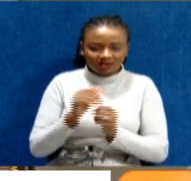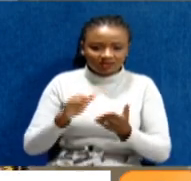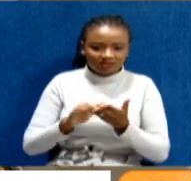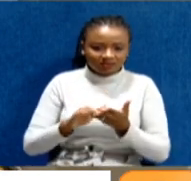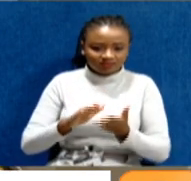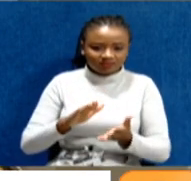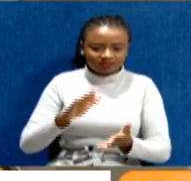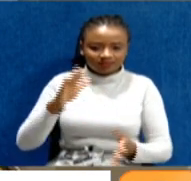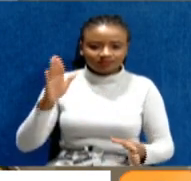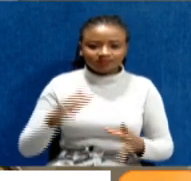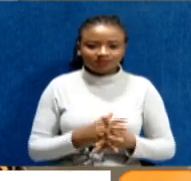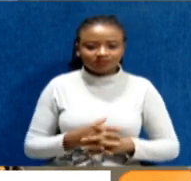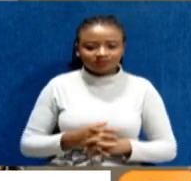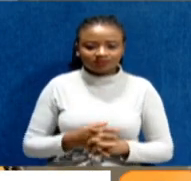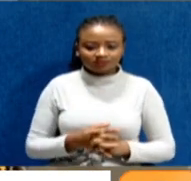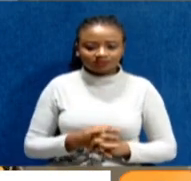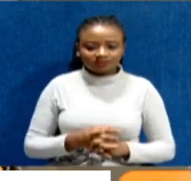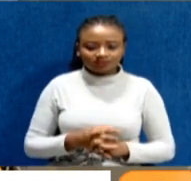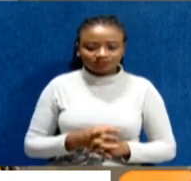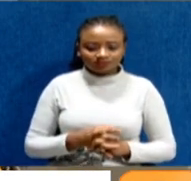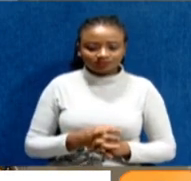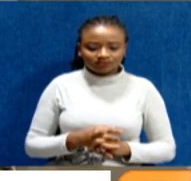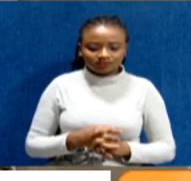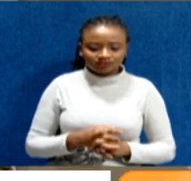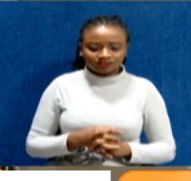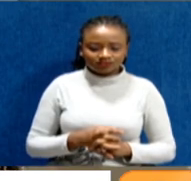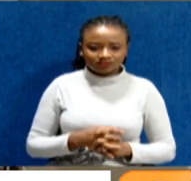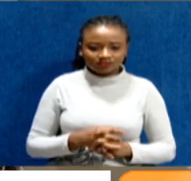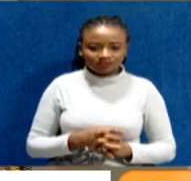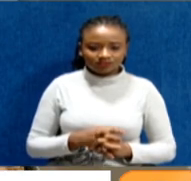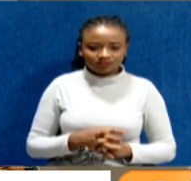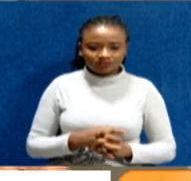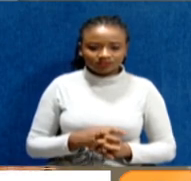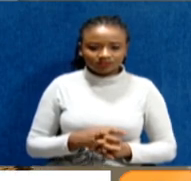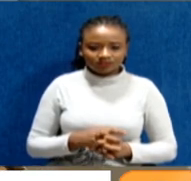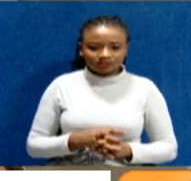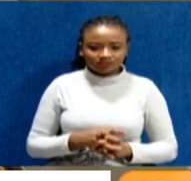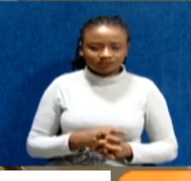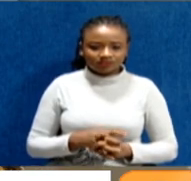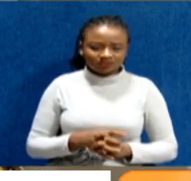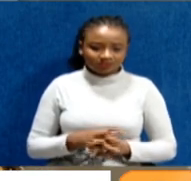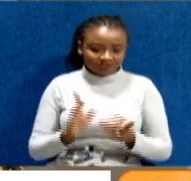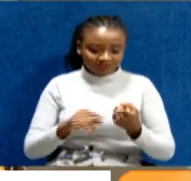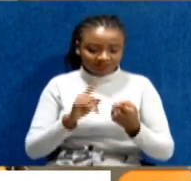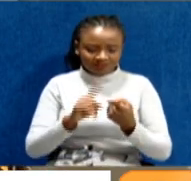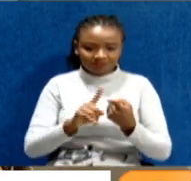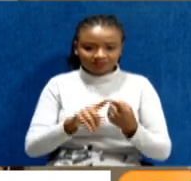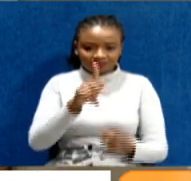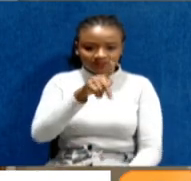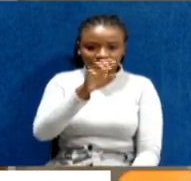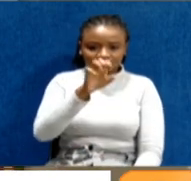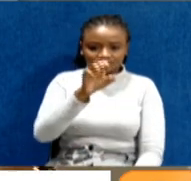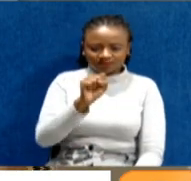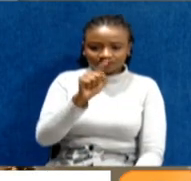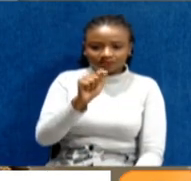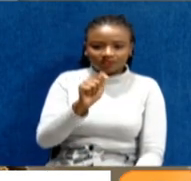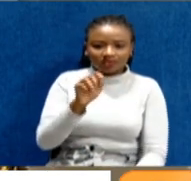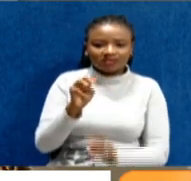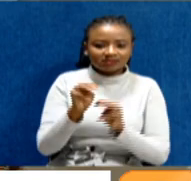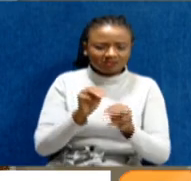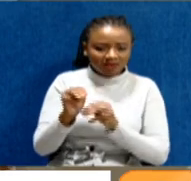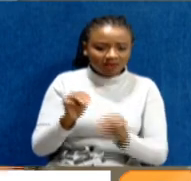some of the practices that organic agriculture advocates for. We are talking about pest management, which where